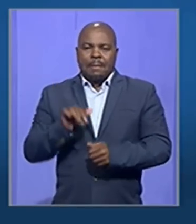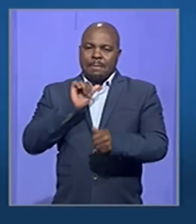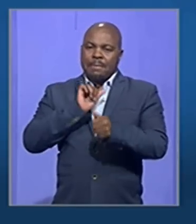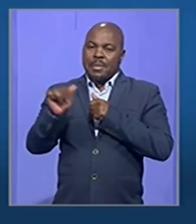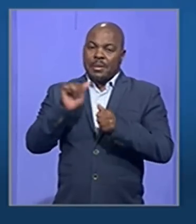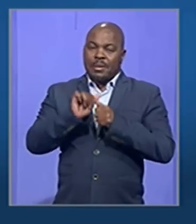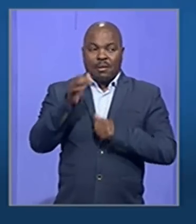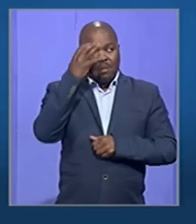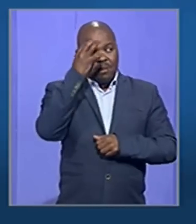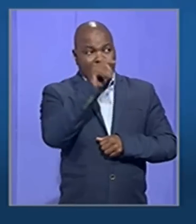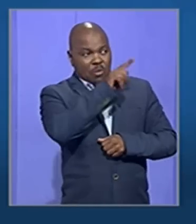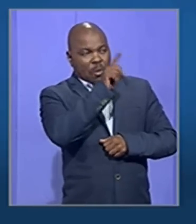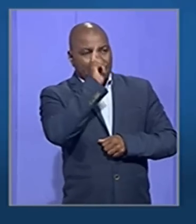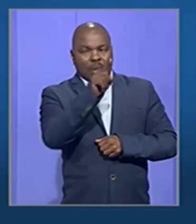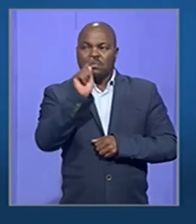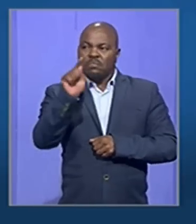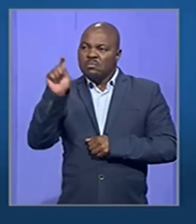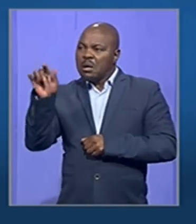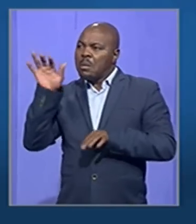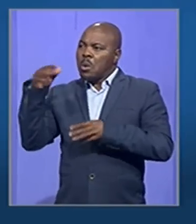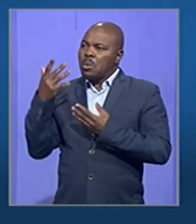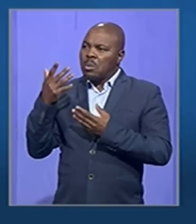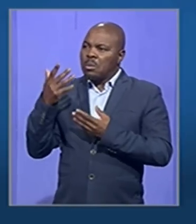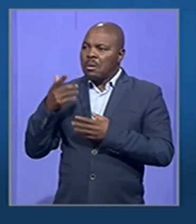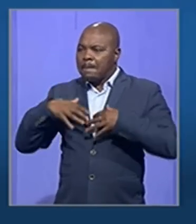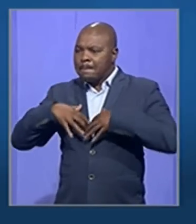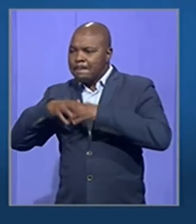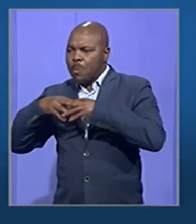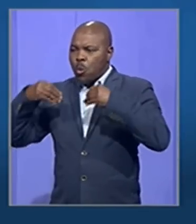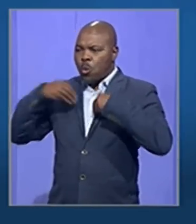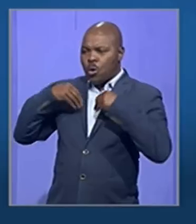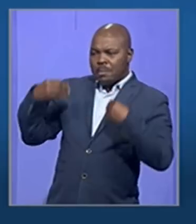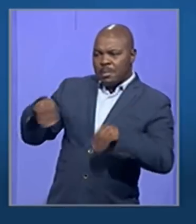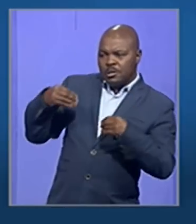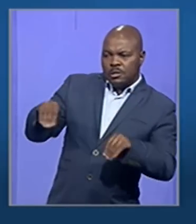ge mmušo o ka thekga batho bao ba nyakang go ithomela dikgwebo tša